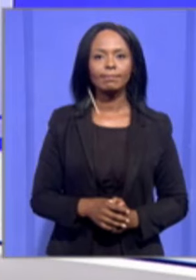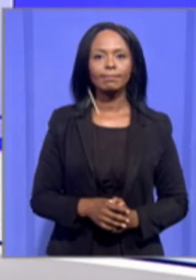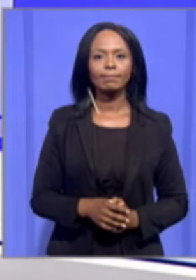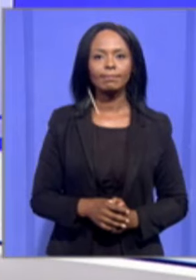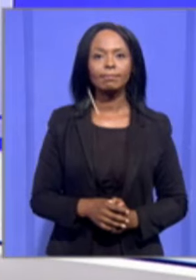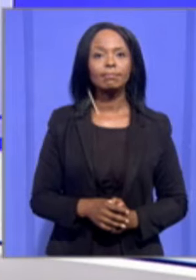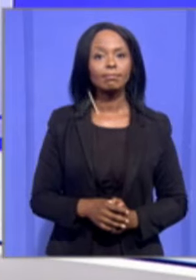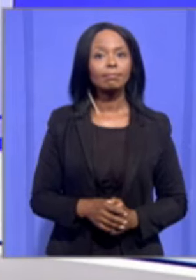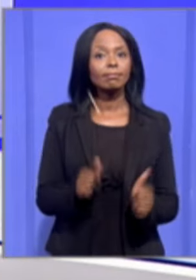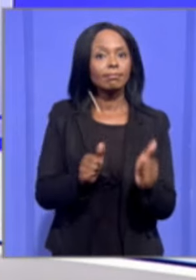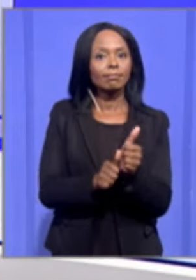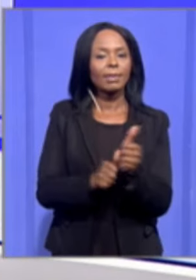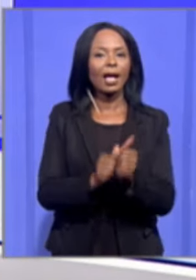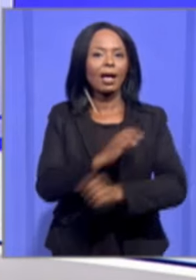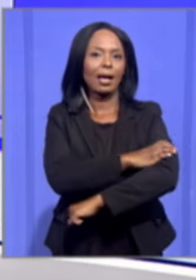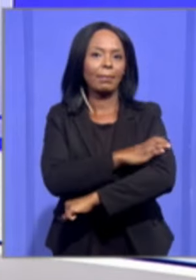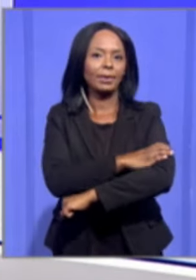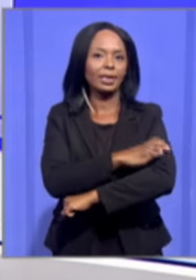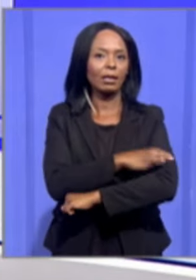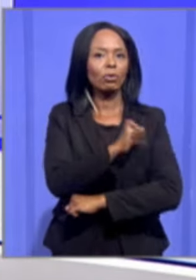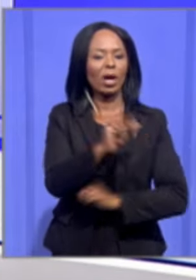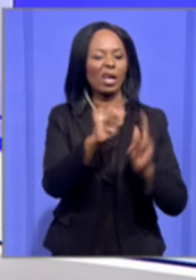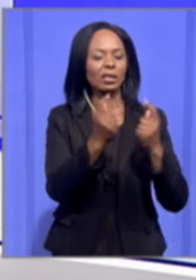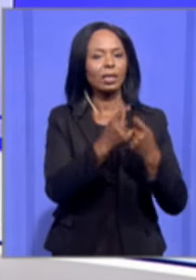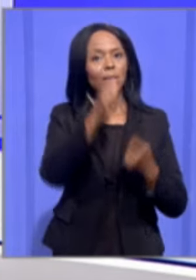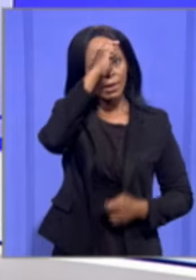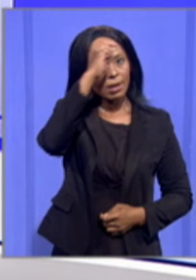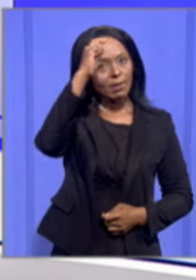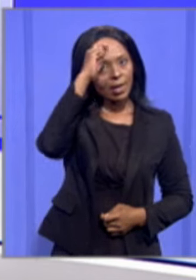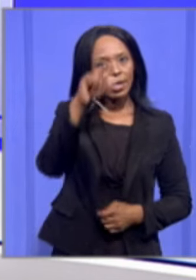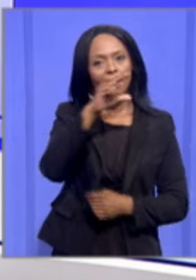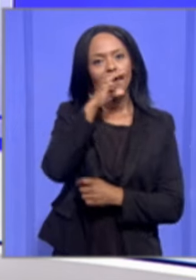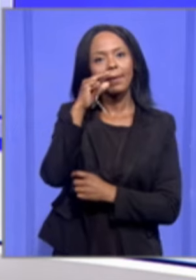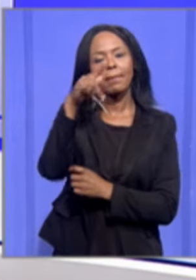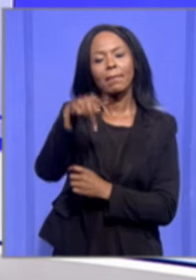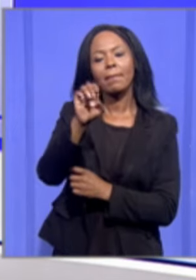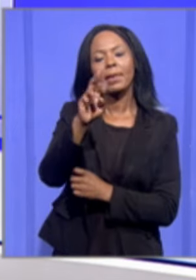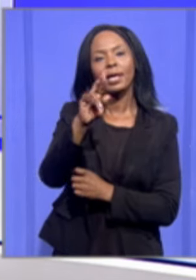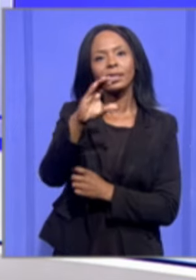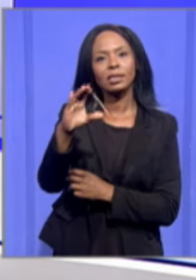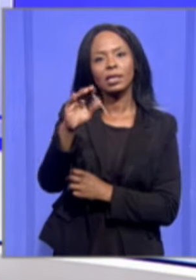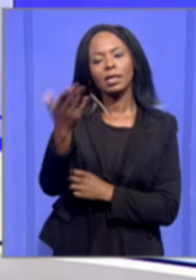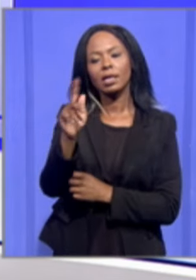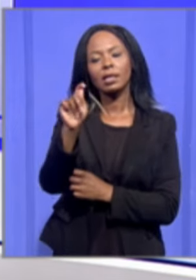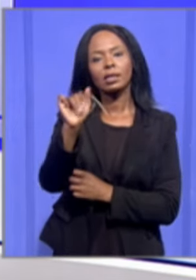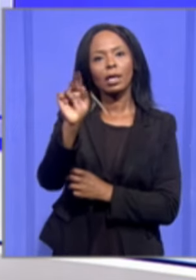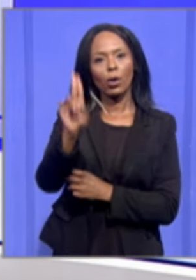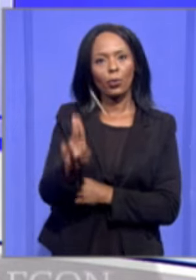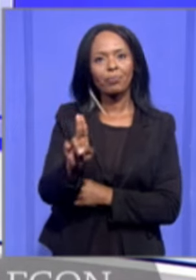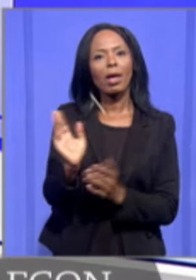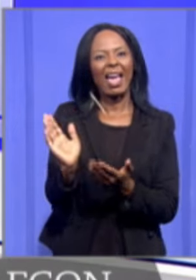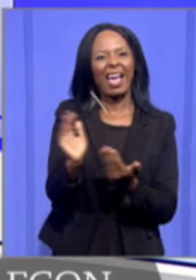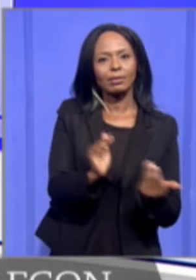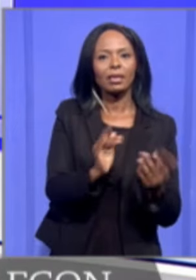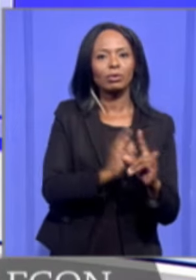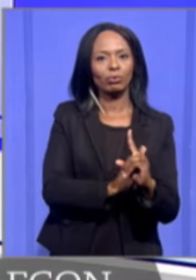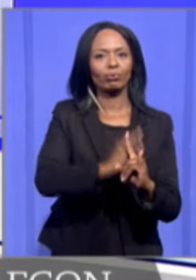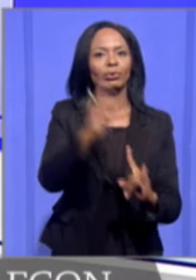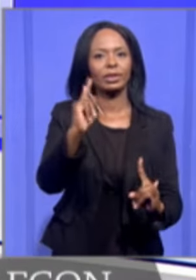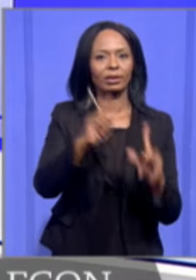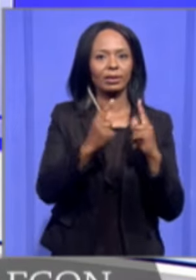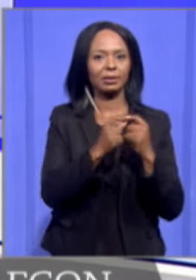Motlatsa mokapteni wa Bafana Bafana Percy Tau a re ba santse ba solofela go iponela katlego jaaka setlhopha le